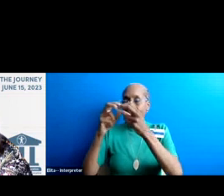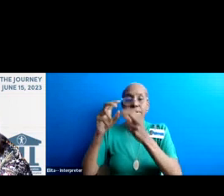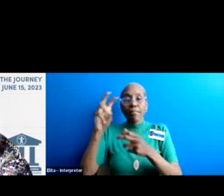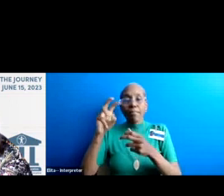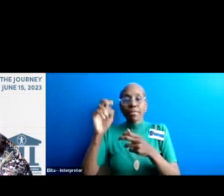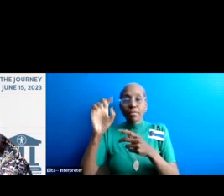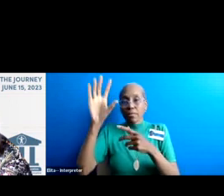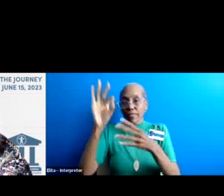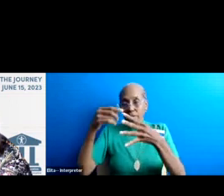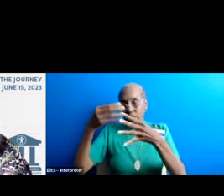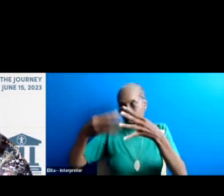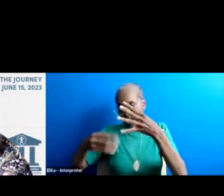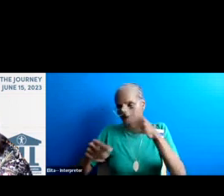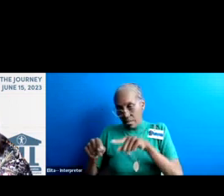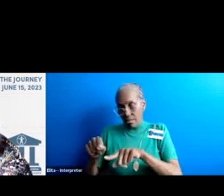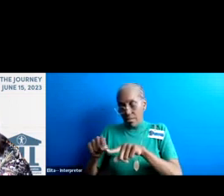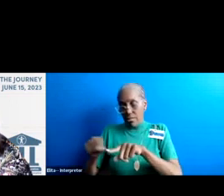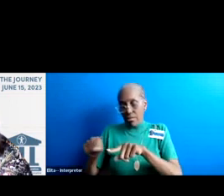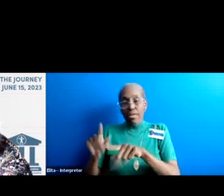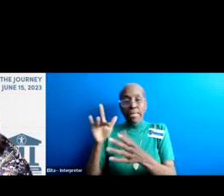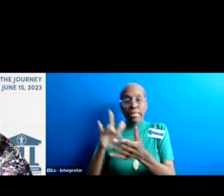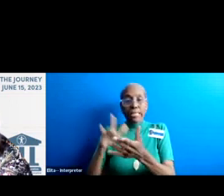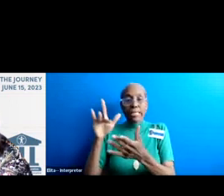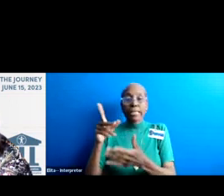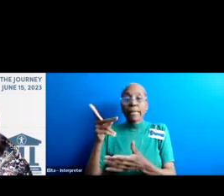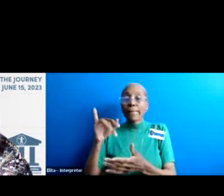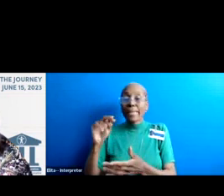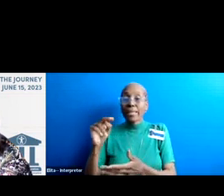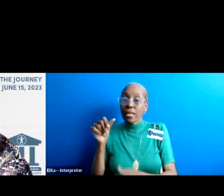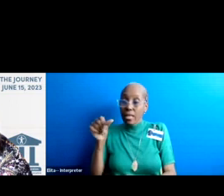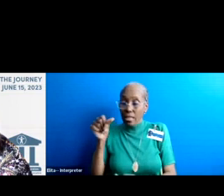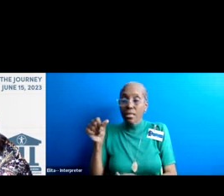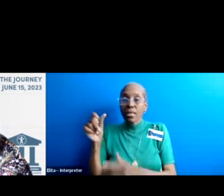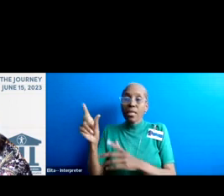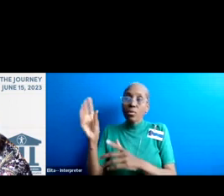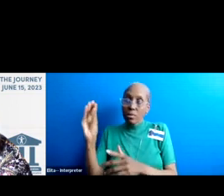and find it over here and hit the little pin button, and that will